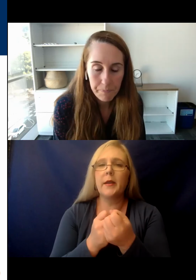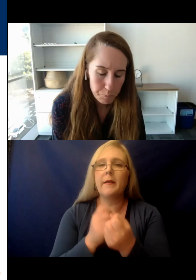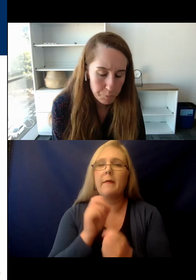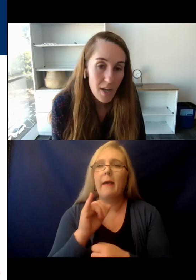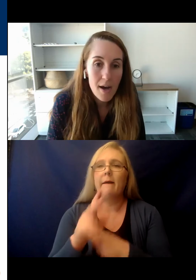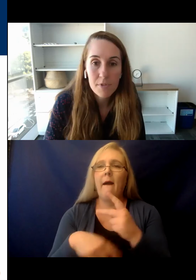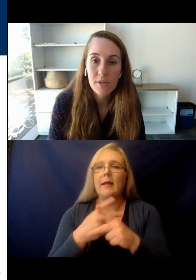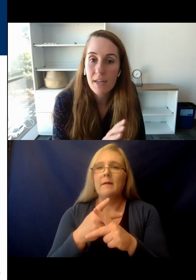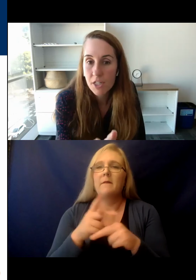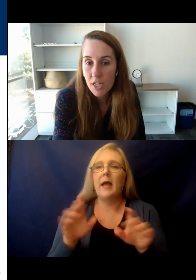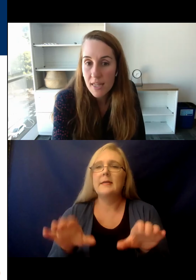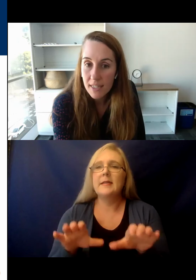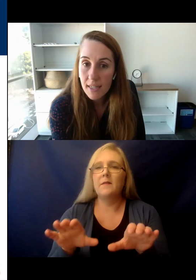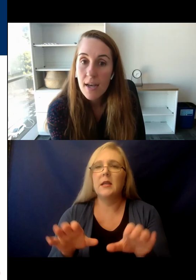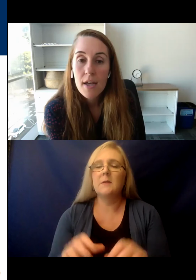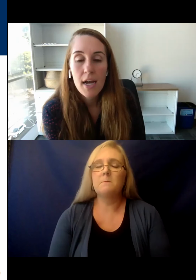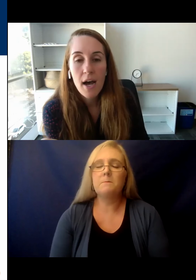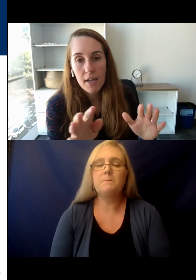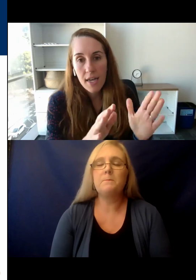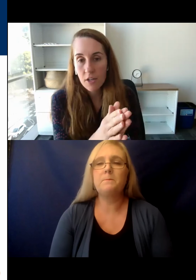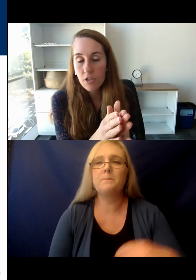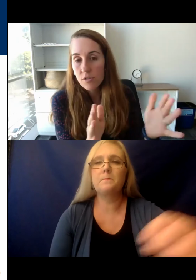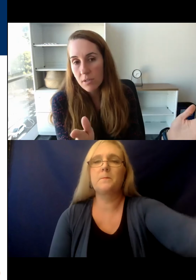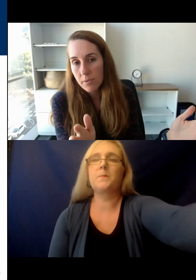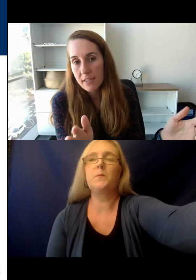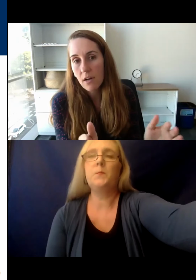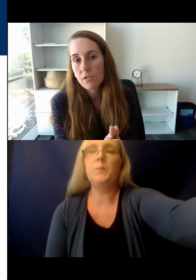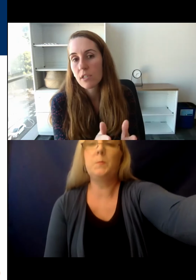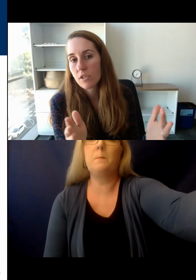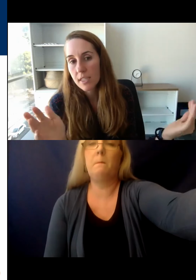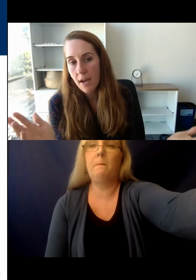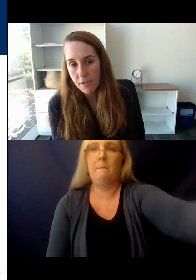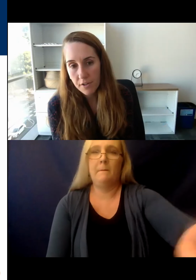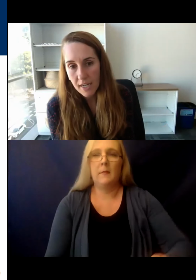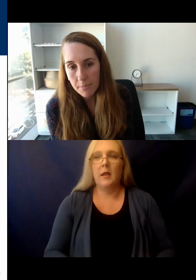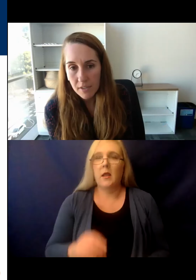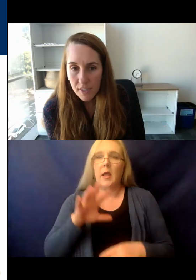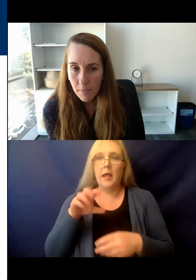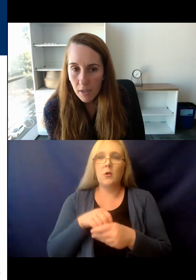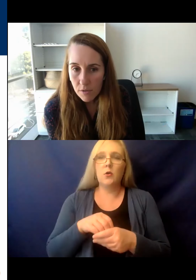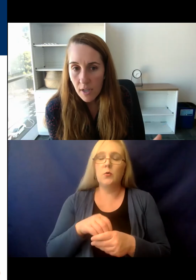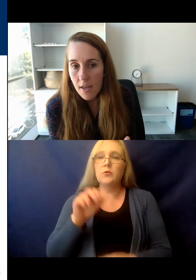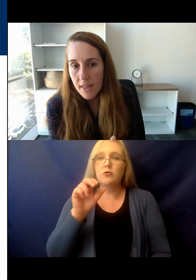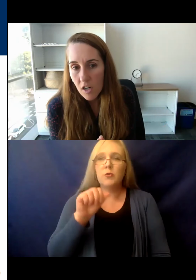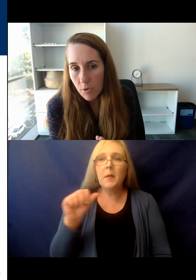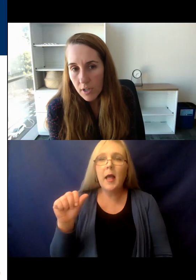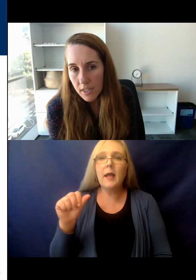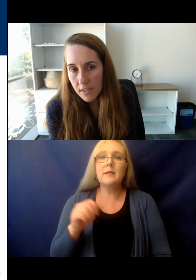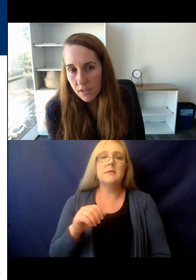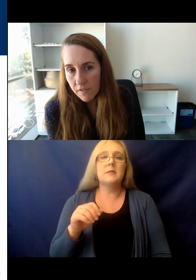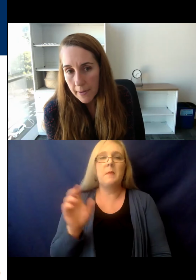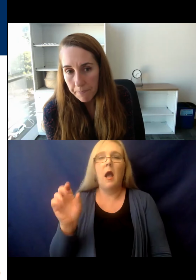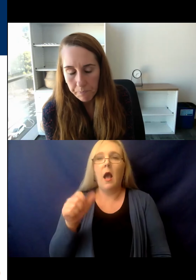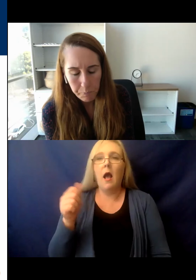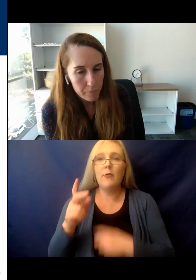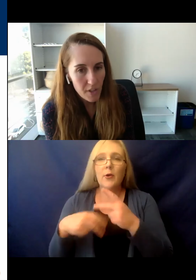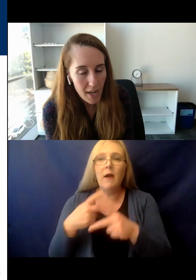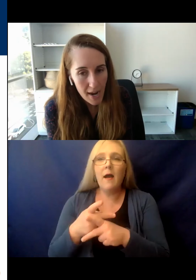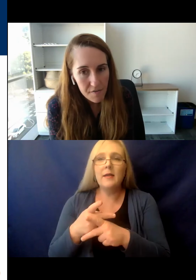activity. So as I mentioned, this includes AAAs, also includes the other types of CBOs that reported to this